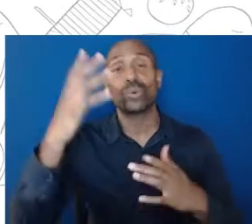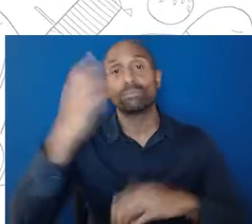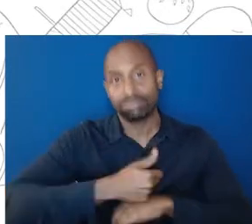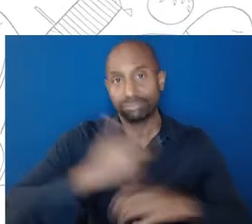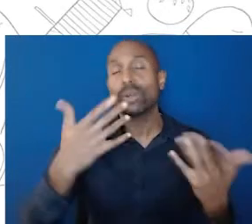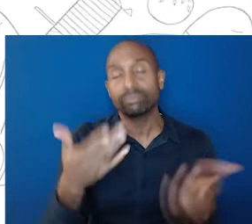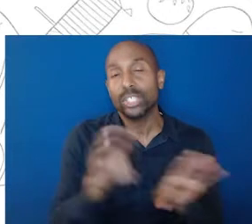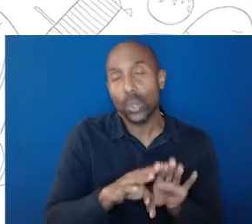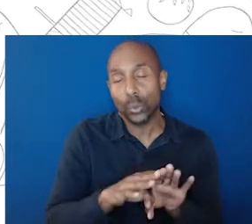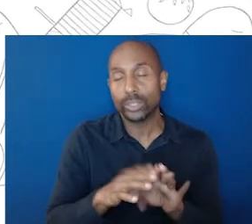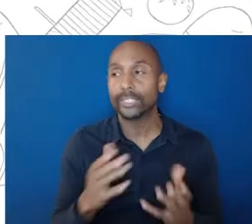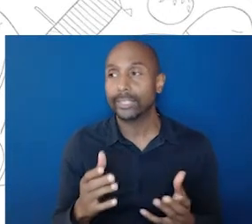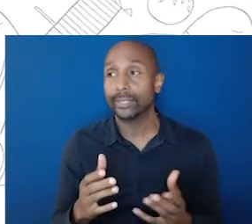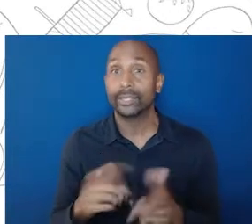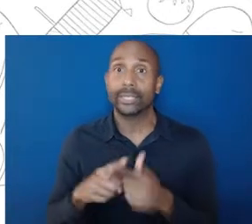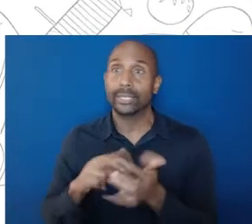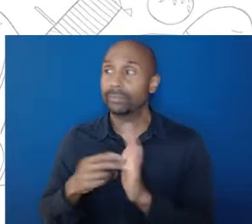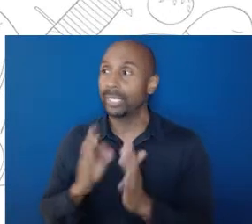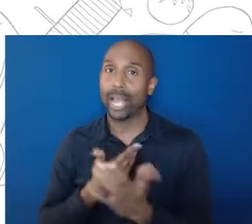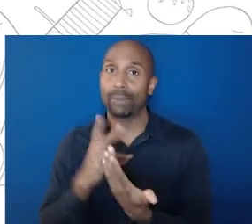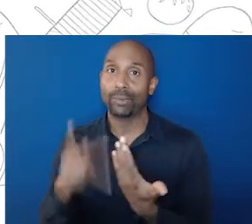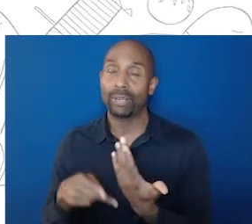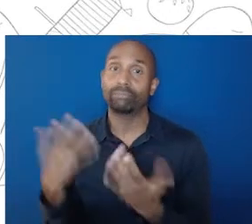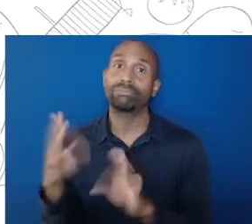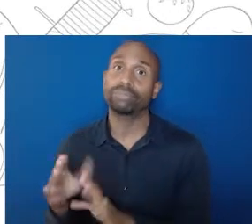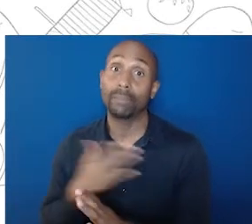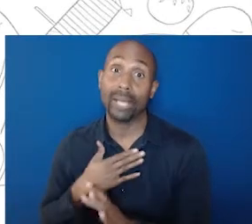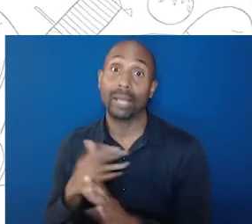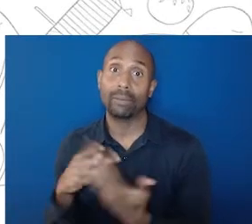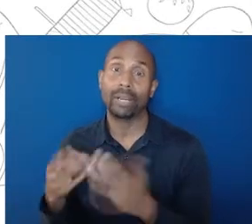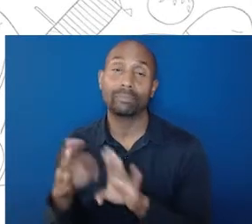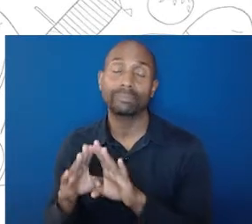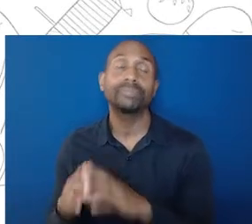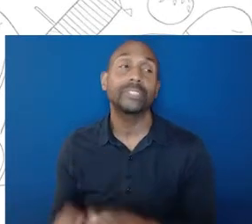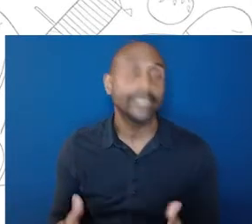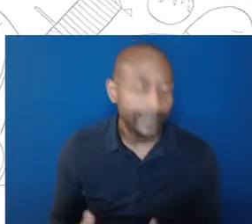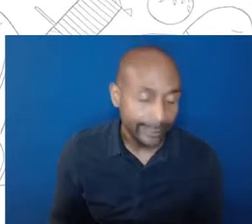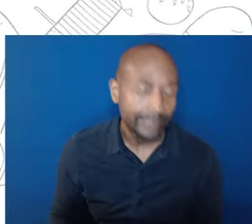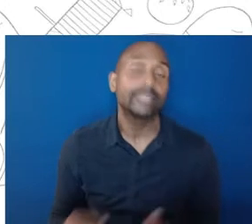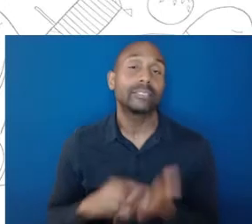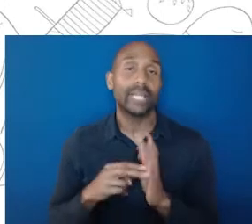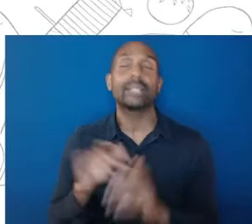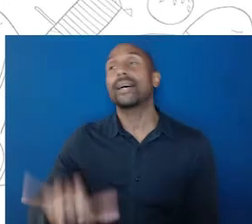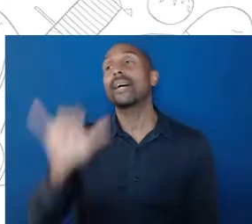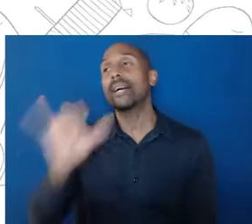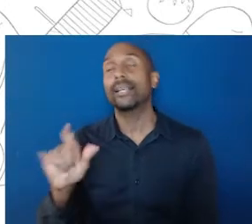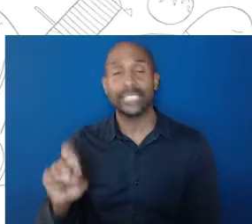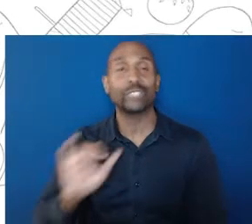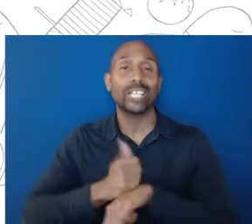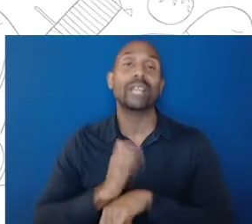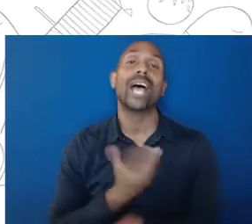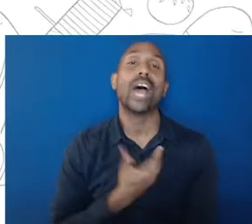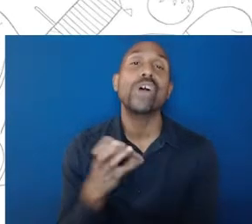that we needed our own space because we need to have time where the students can come in and practice if they want. We